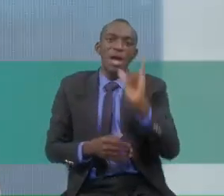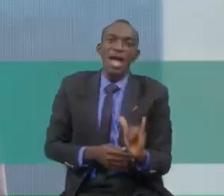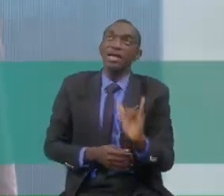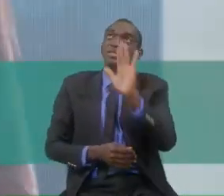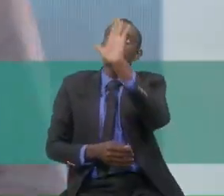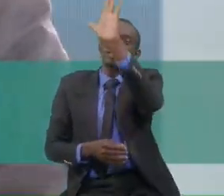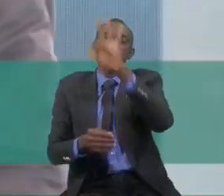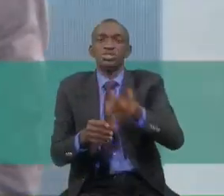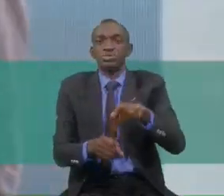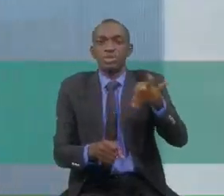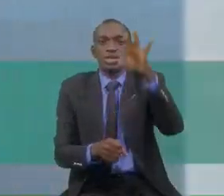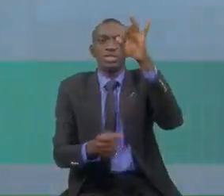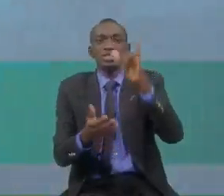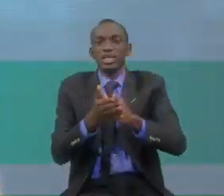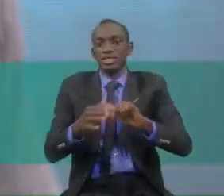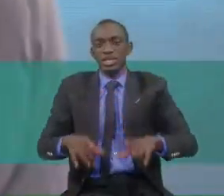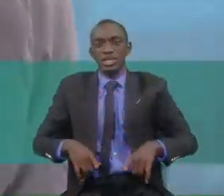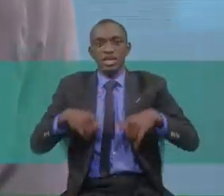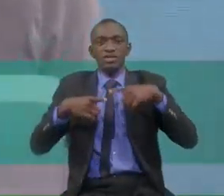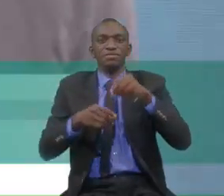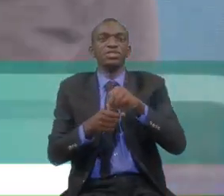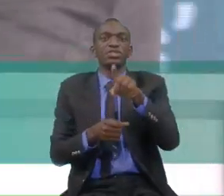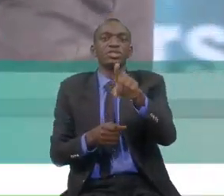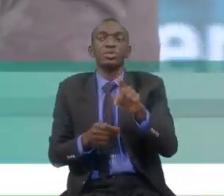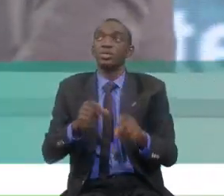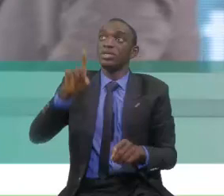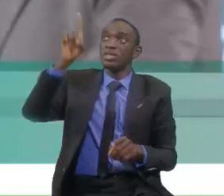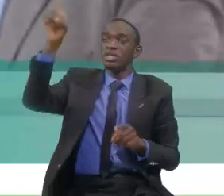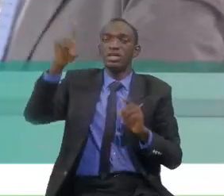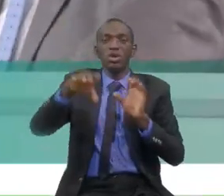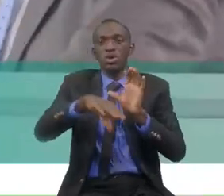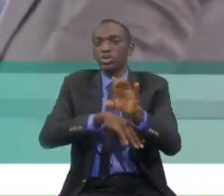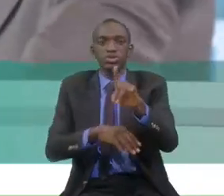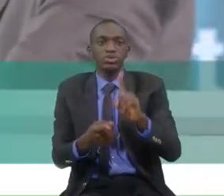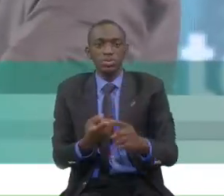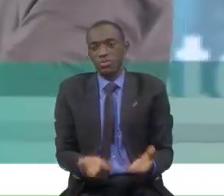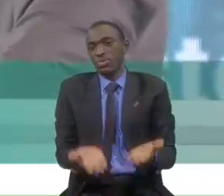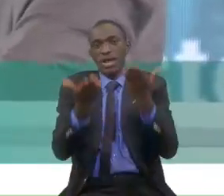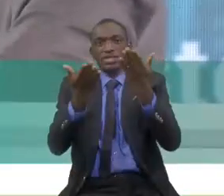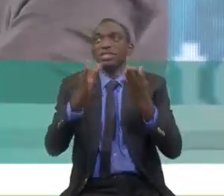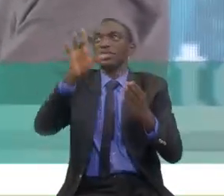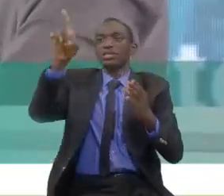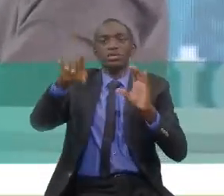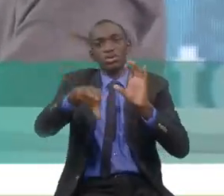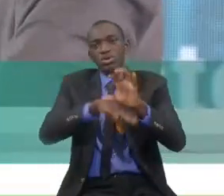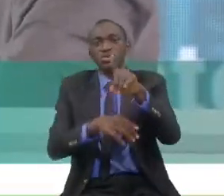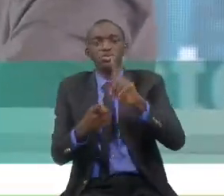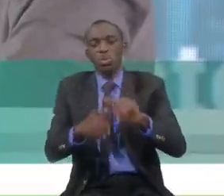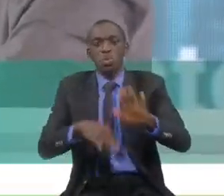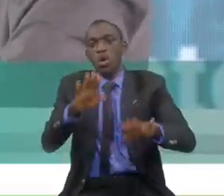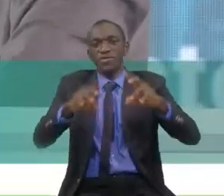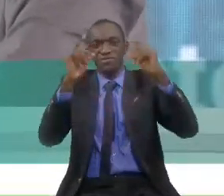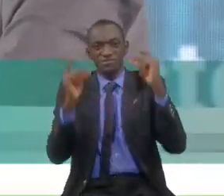that dwelleth in you. He quickens us and makes us to walk quicker,